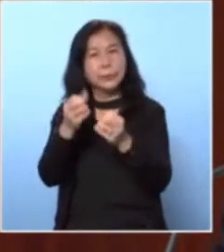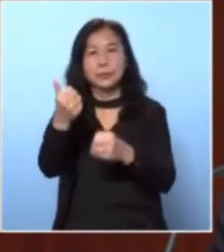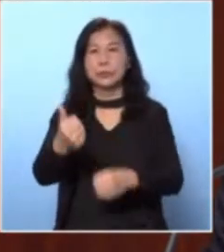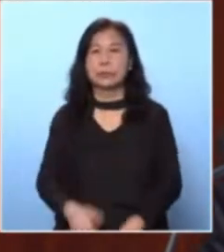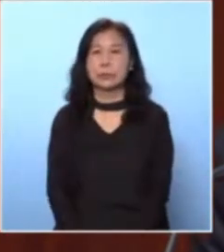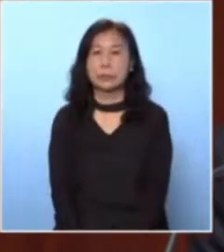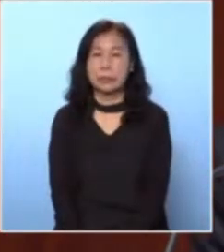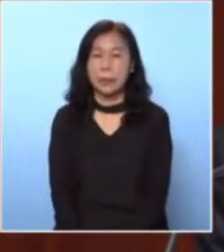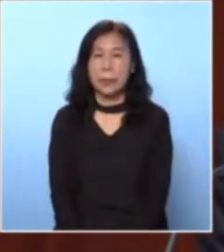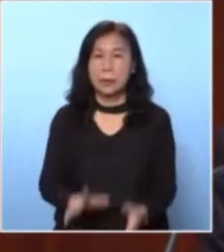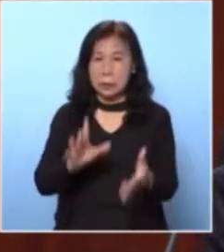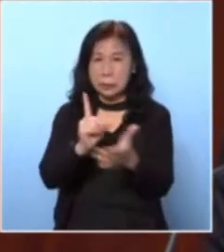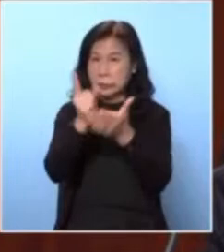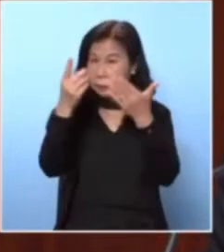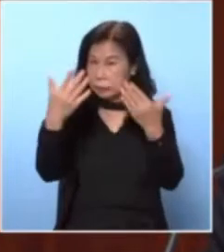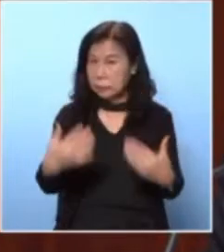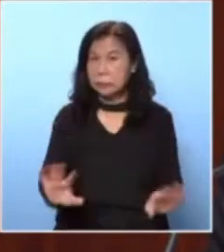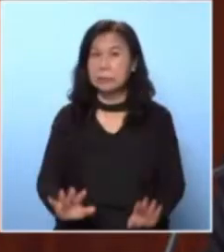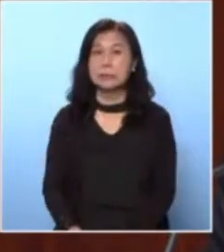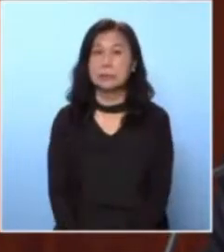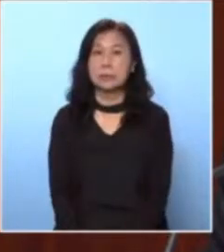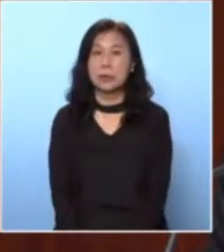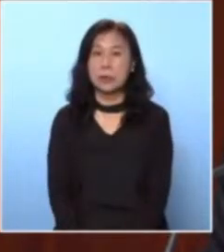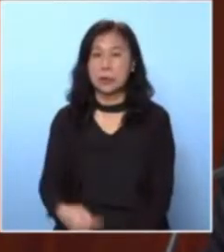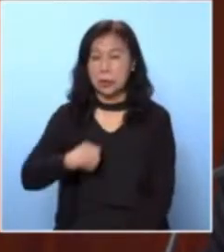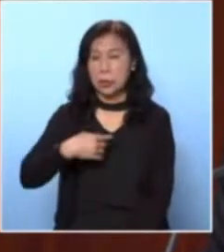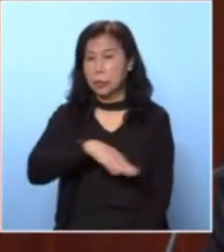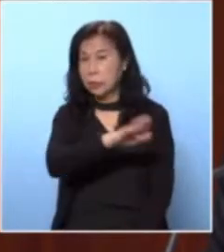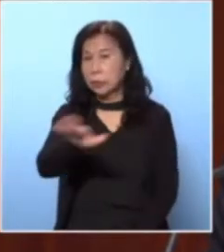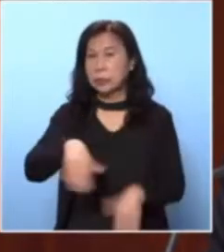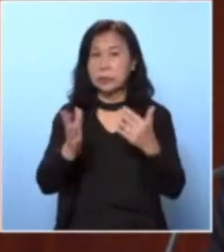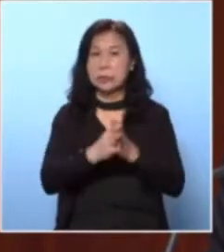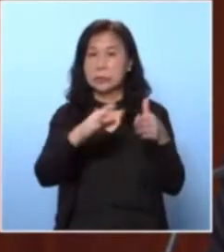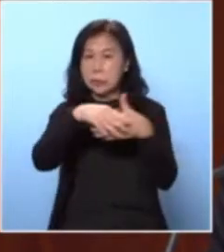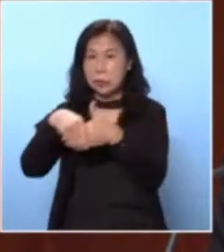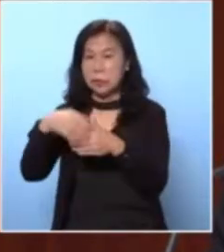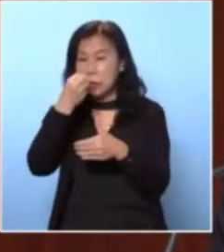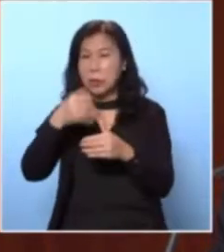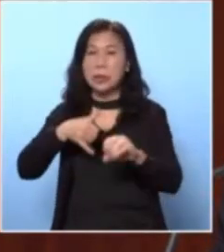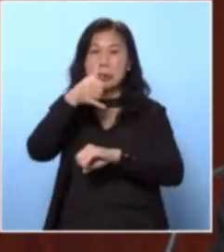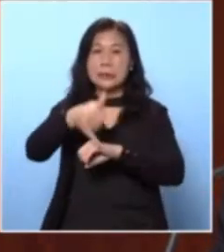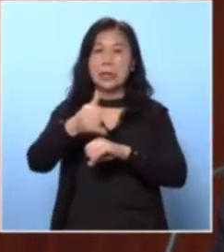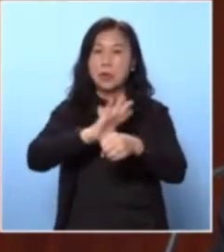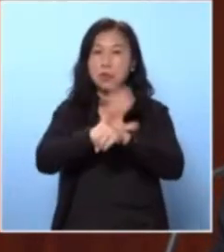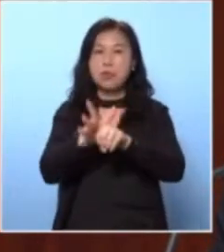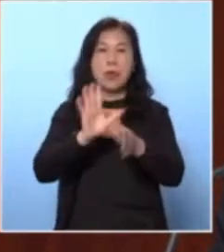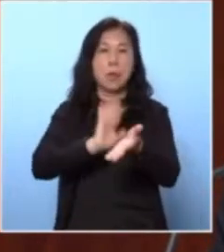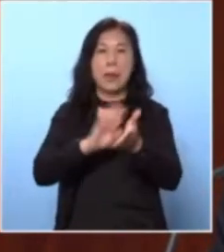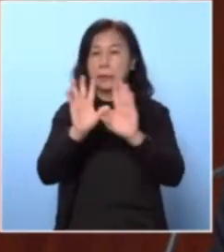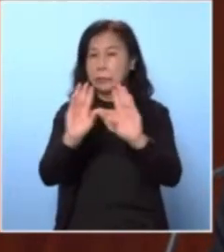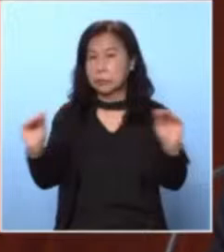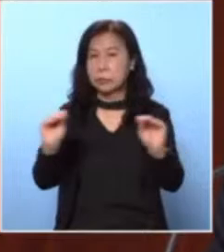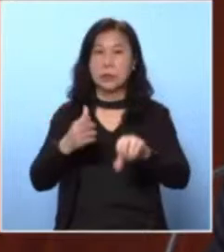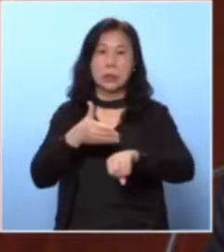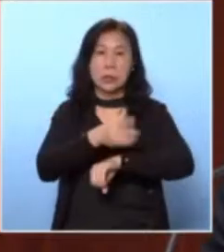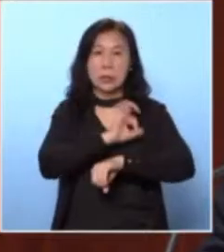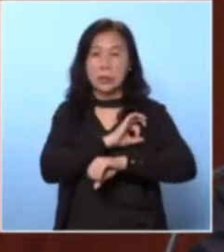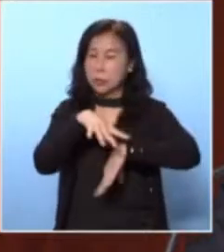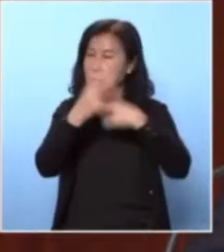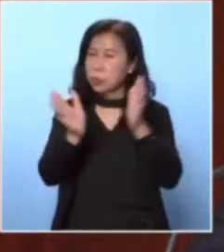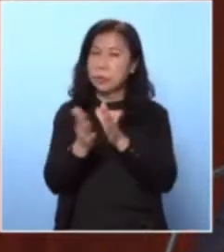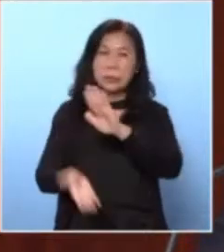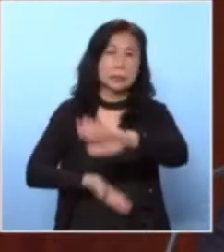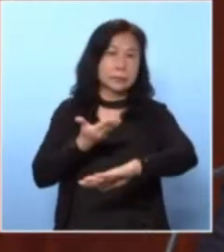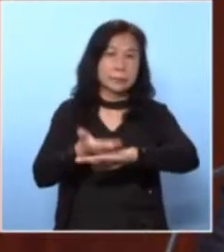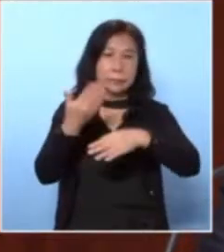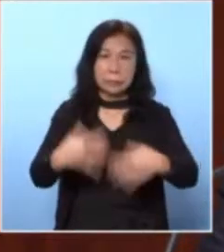and team spirits. Over the past year, we have led Hong Kong out of the pandemic, with society returning to